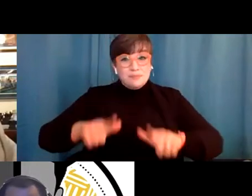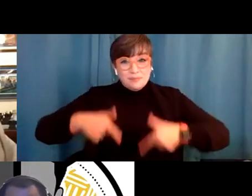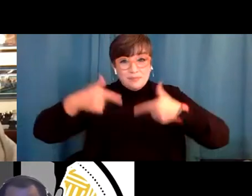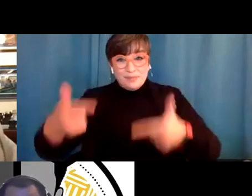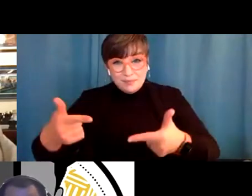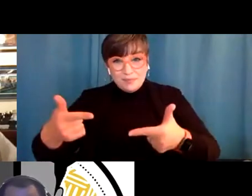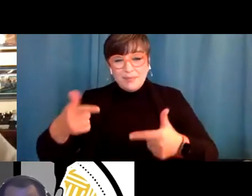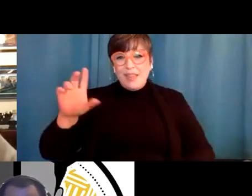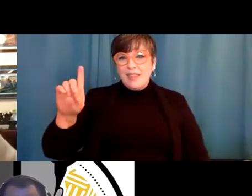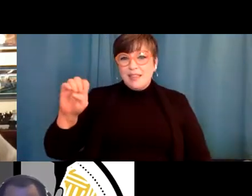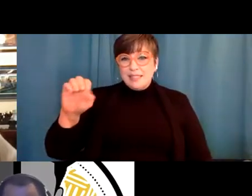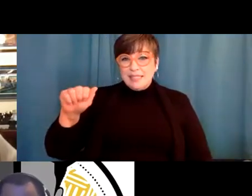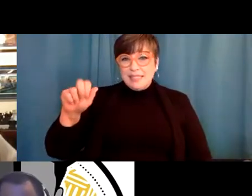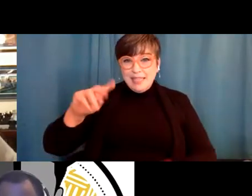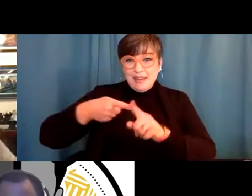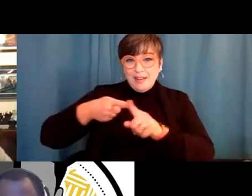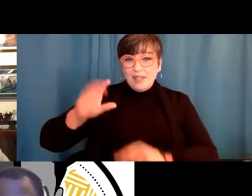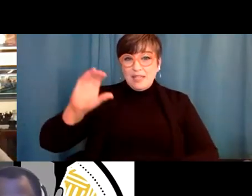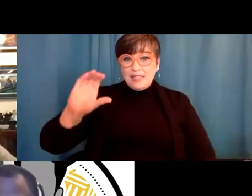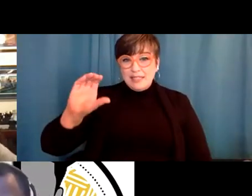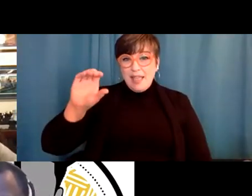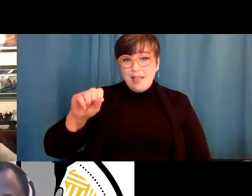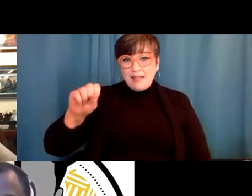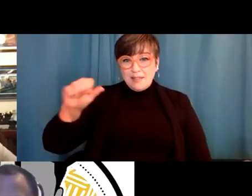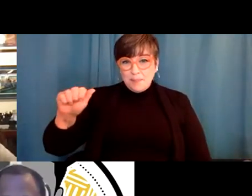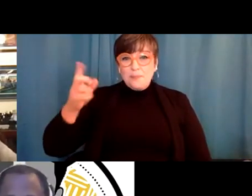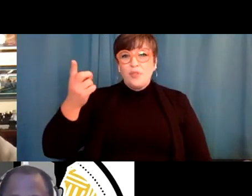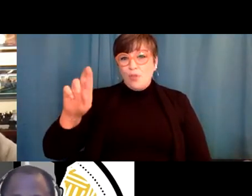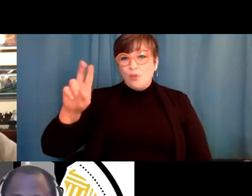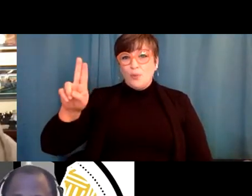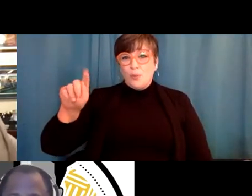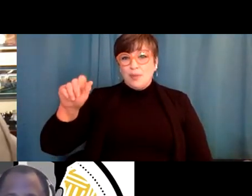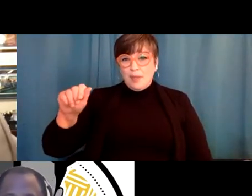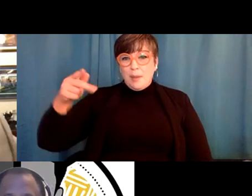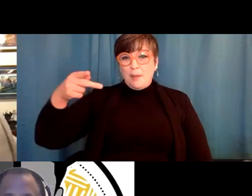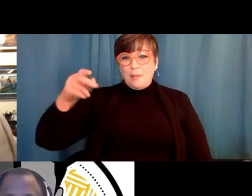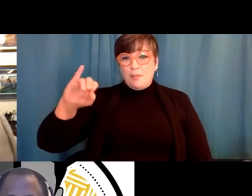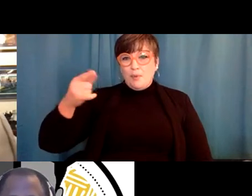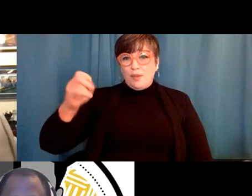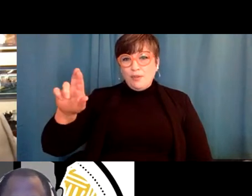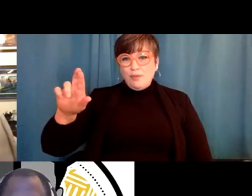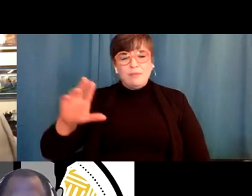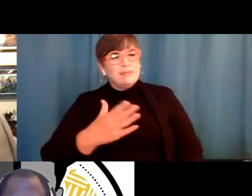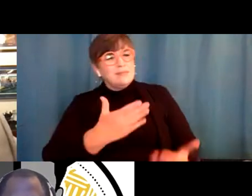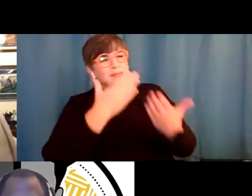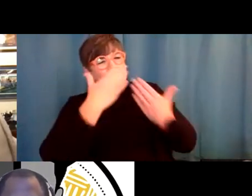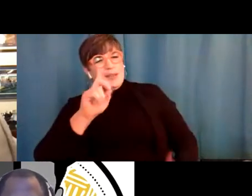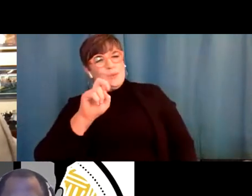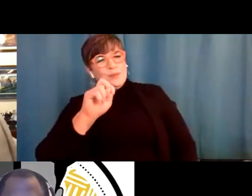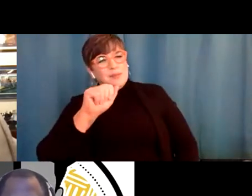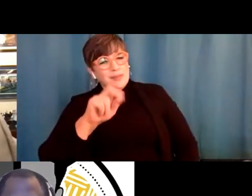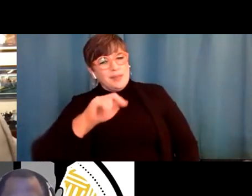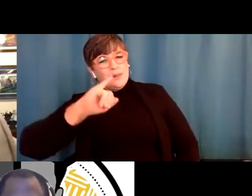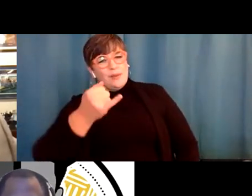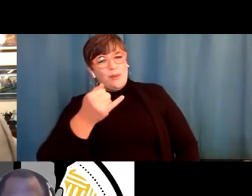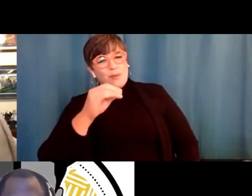Poiger. Thank you so much, Dean Jose. And from me also, a warm welcome to all of you who are